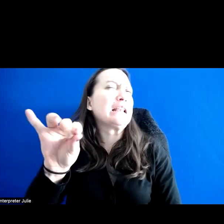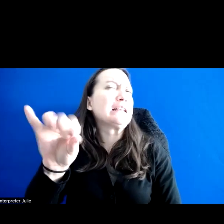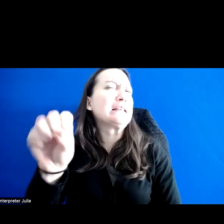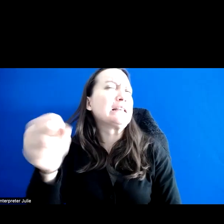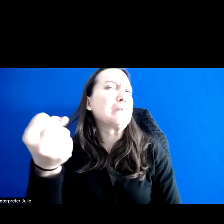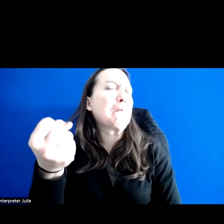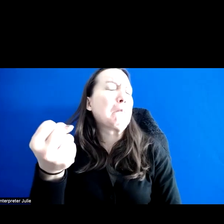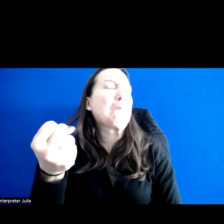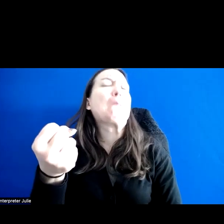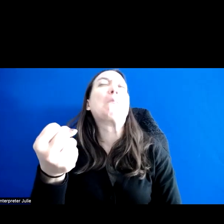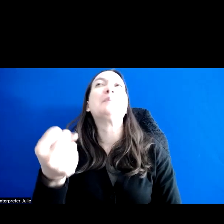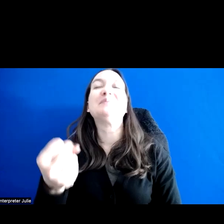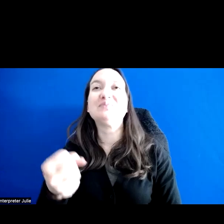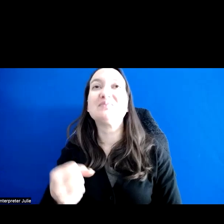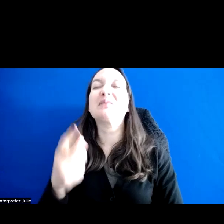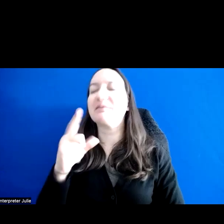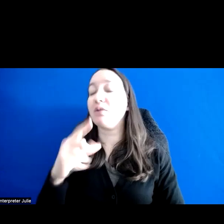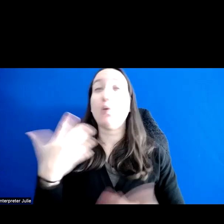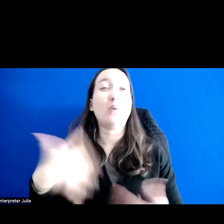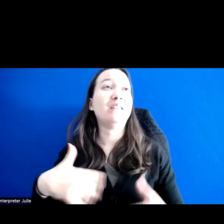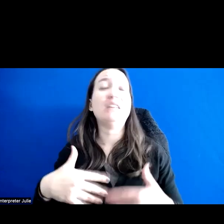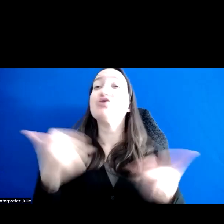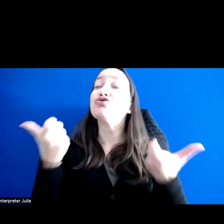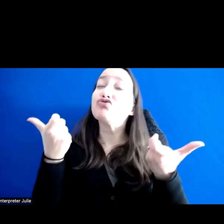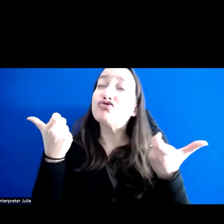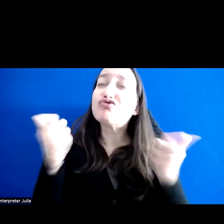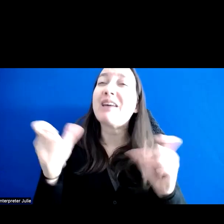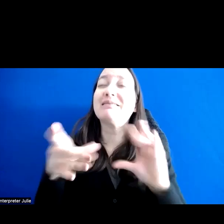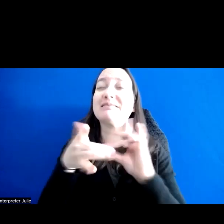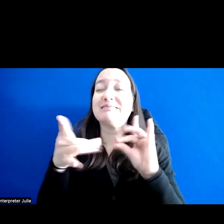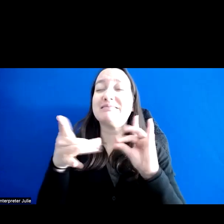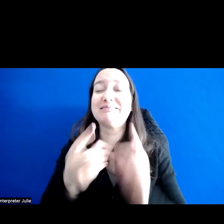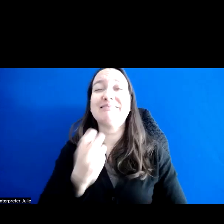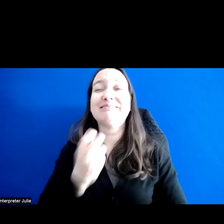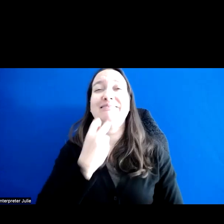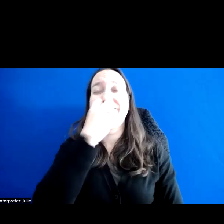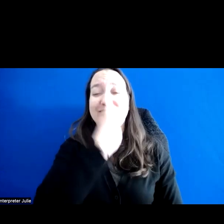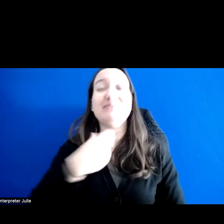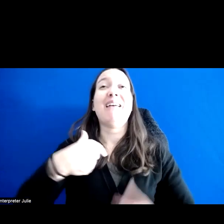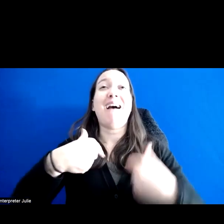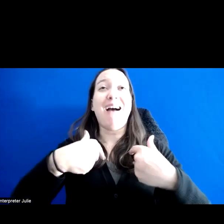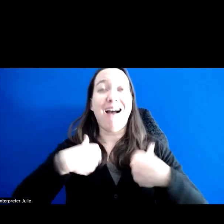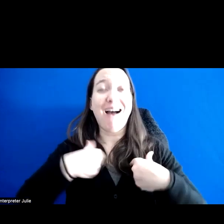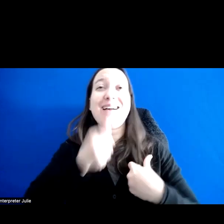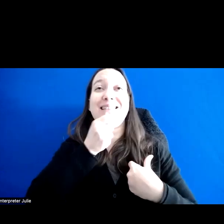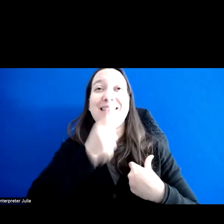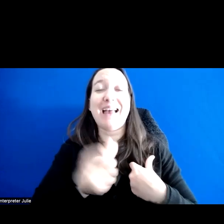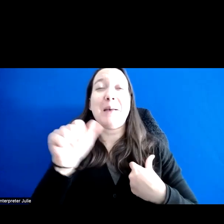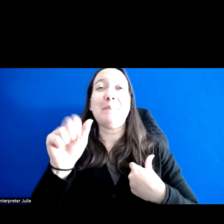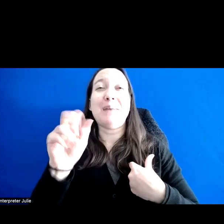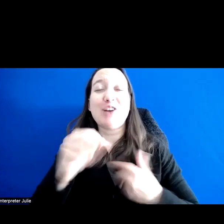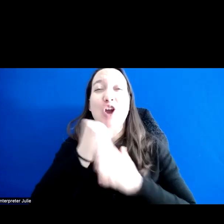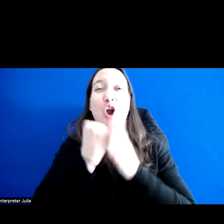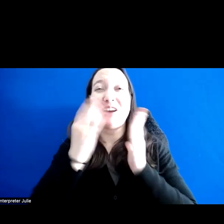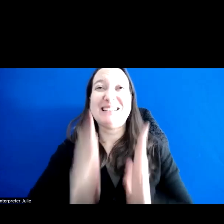saying to her, look, Jo, for heaven's sake, just try to say out loud, I am an artist. It's